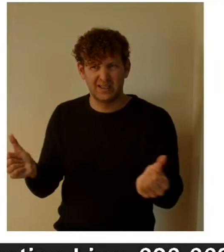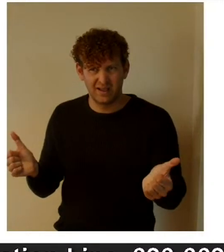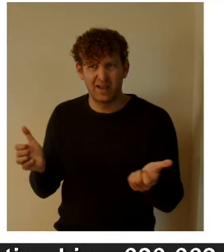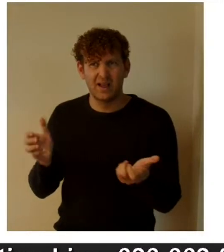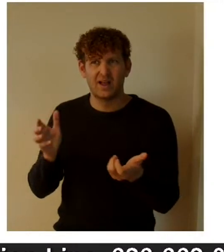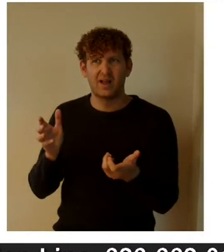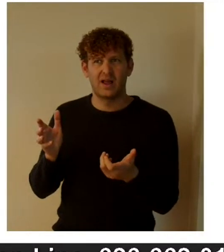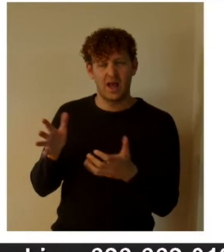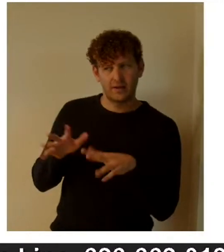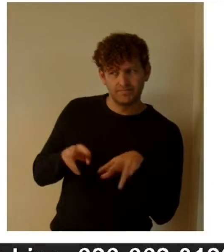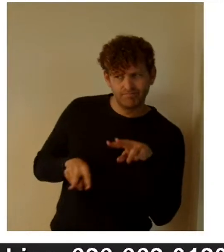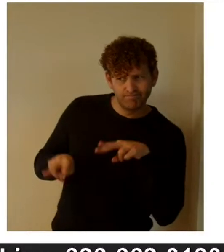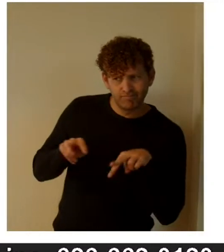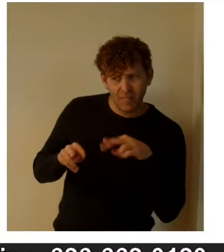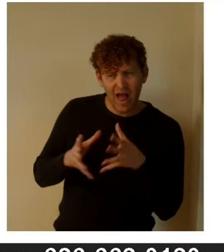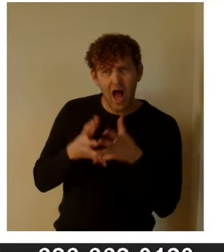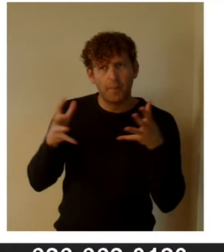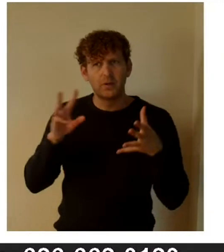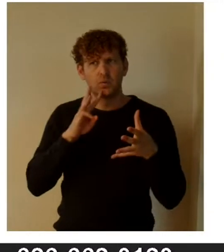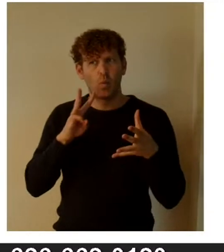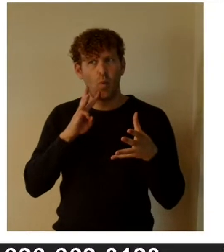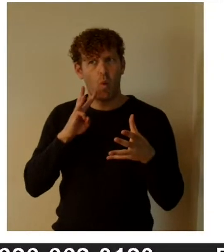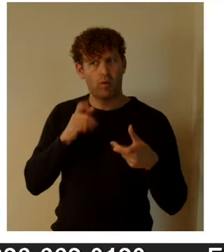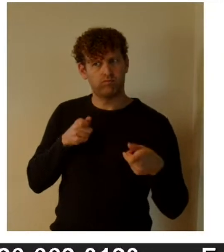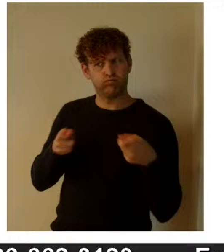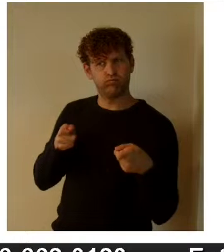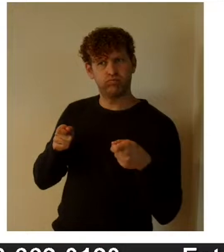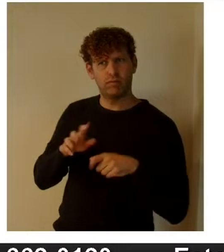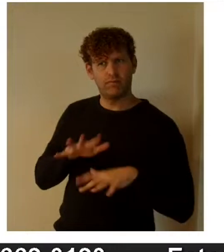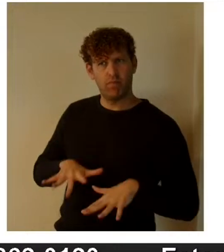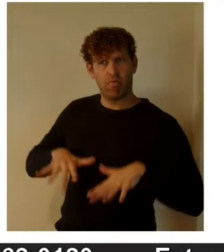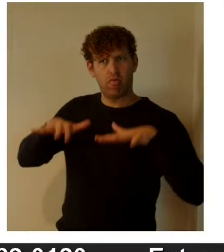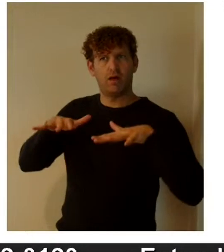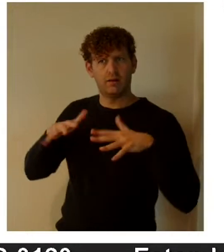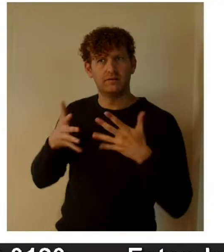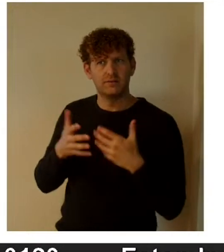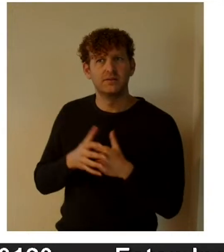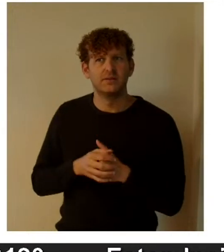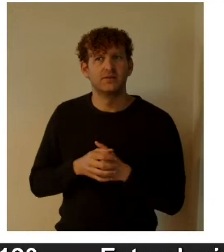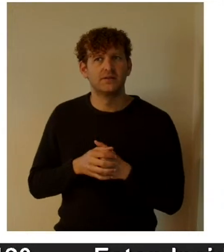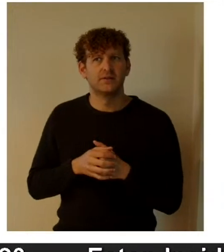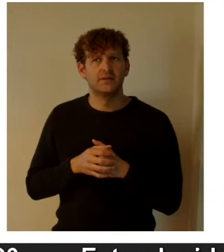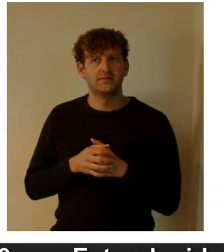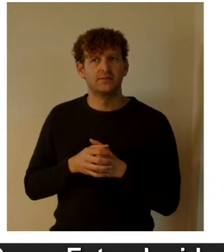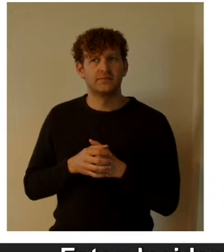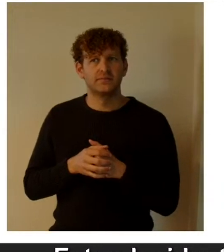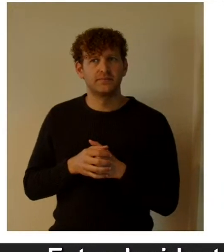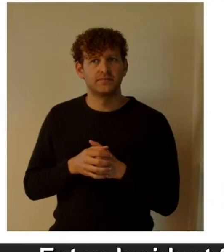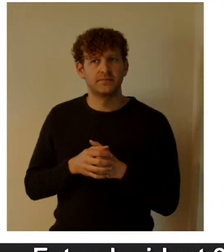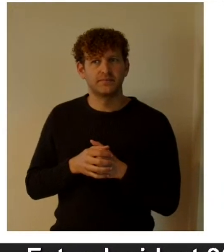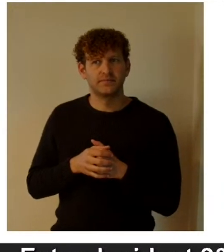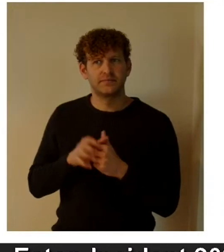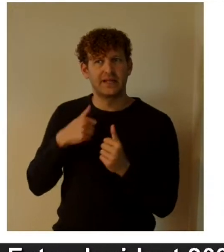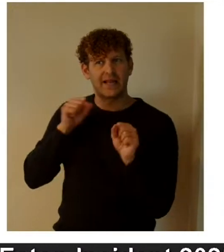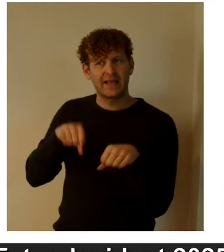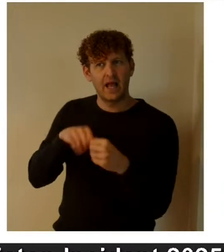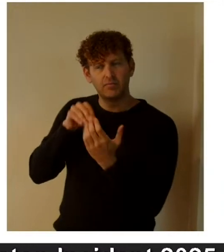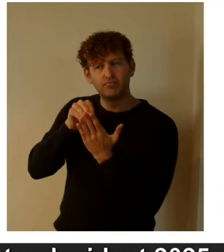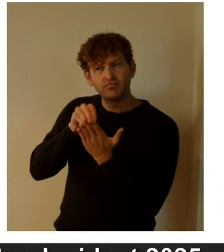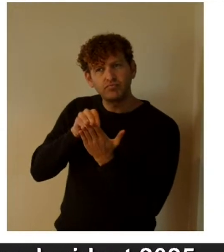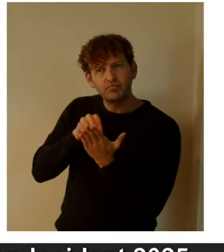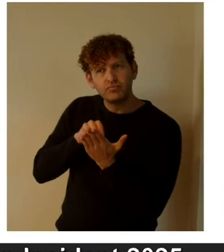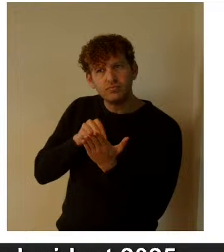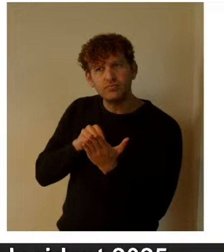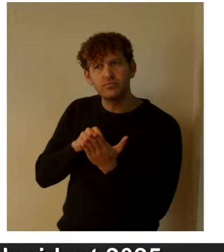that those debris flows. Now, the flood control system doesn't capture every flow. In fact, your streets capture a lot of the flow and they convey it